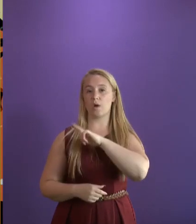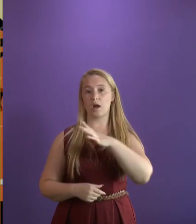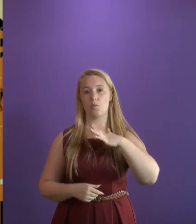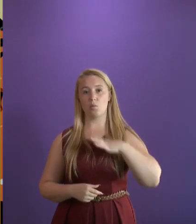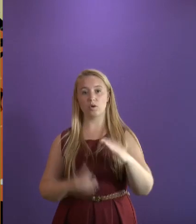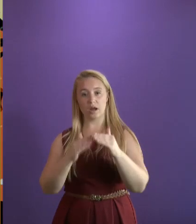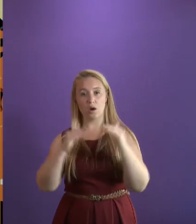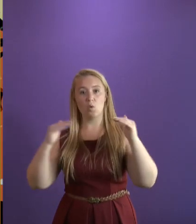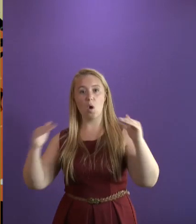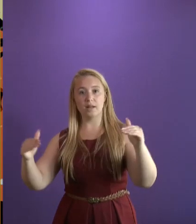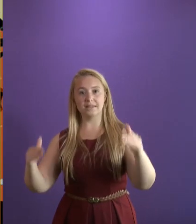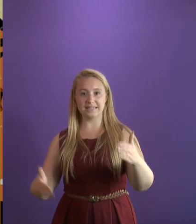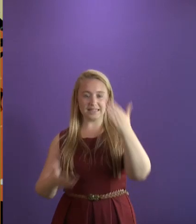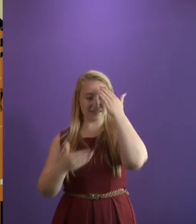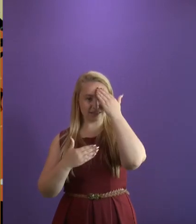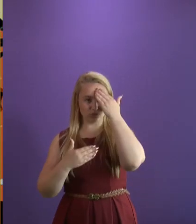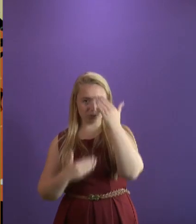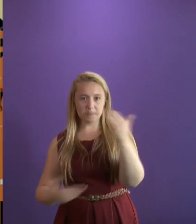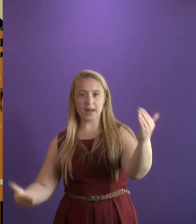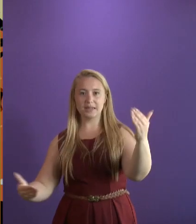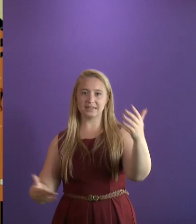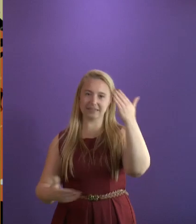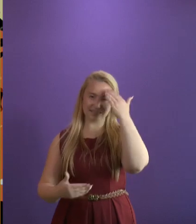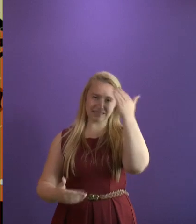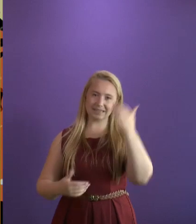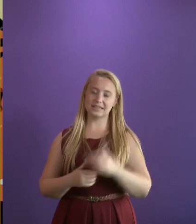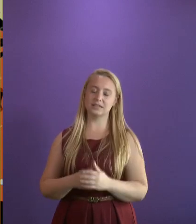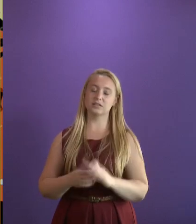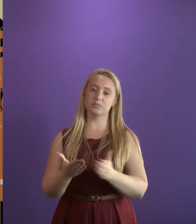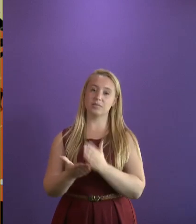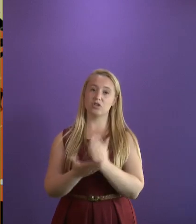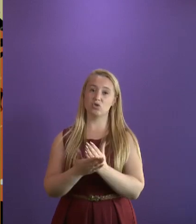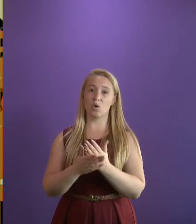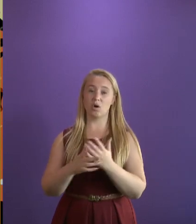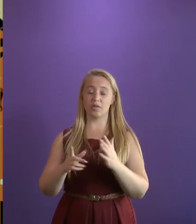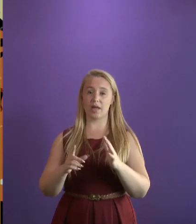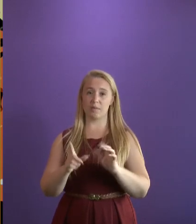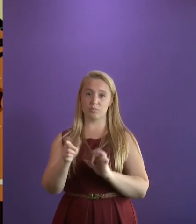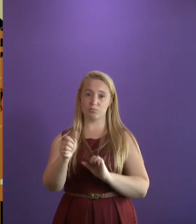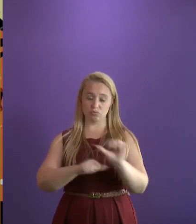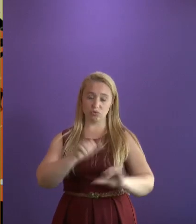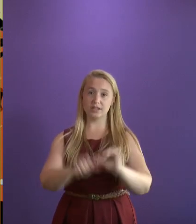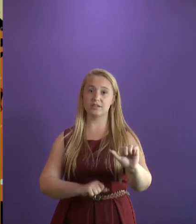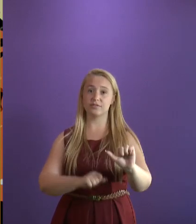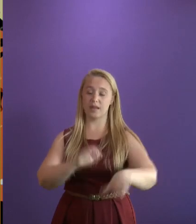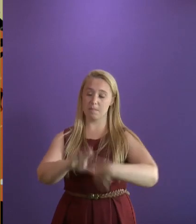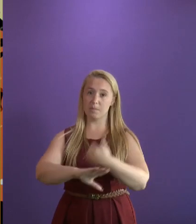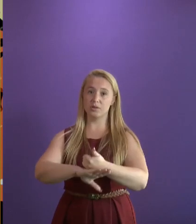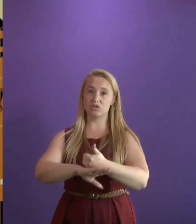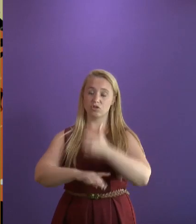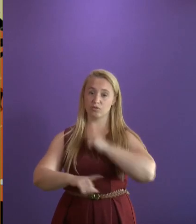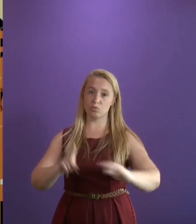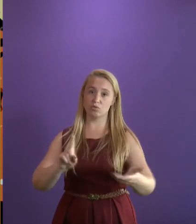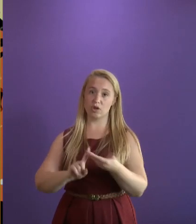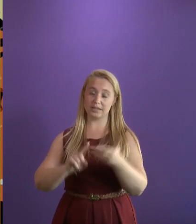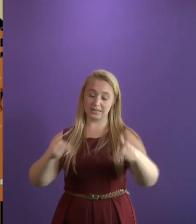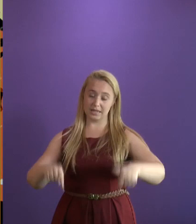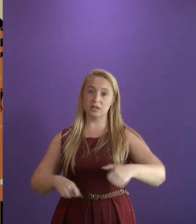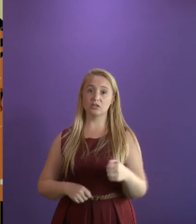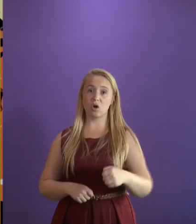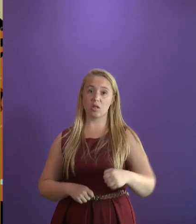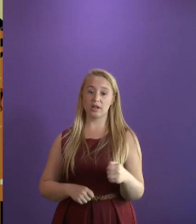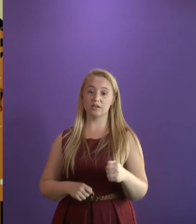and respect in everything we do in this place, taking action to secure progressive implementation of all human rights so that everyone in Scotland can